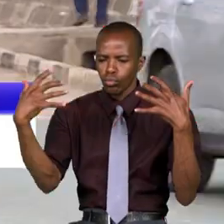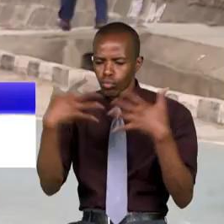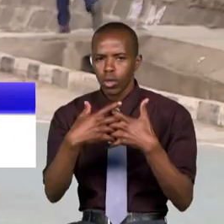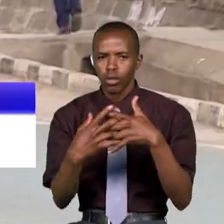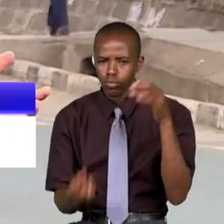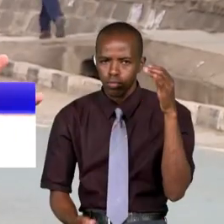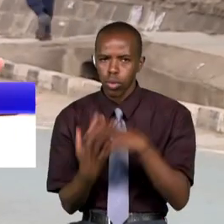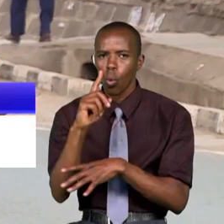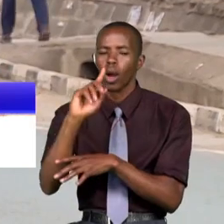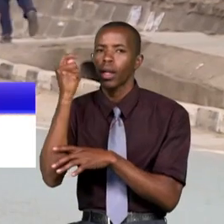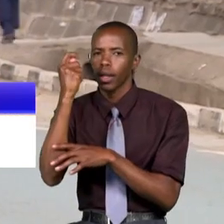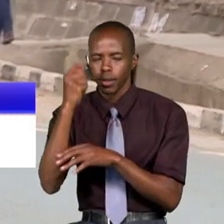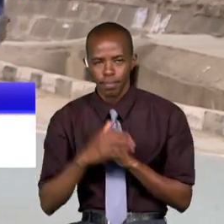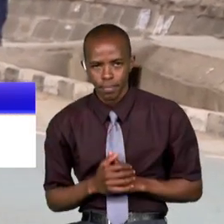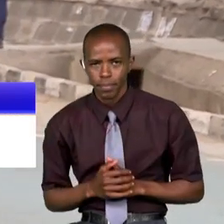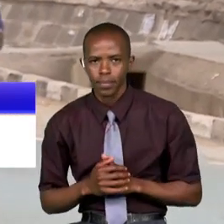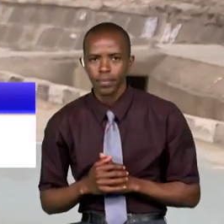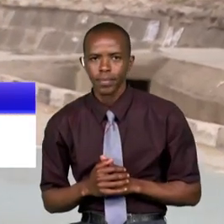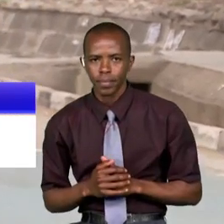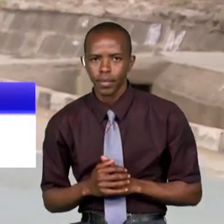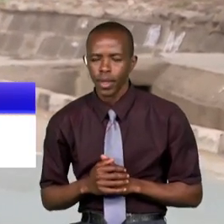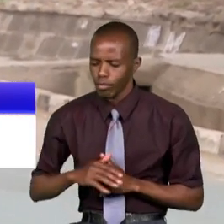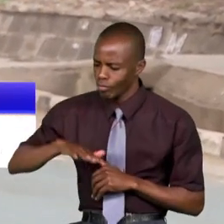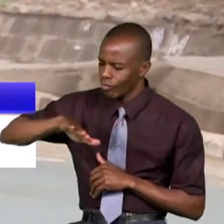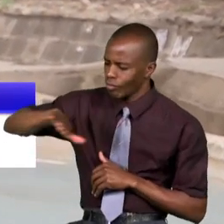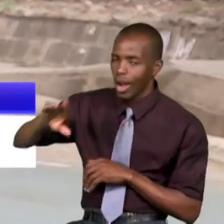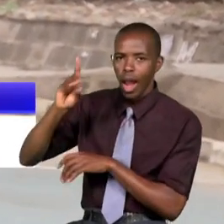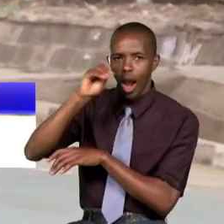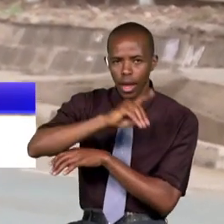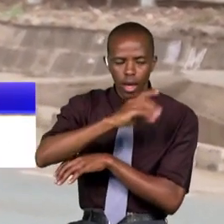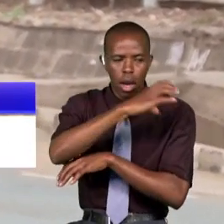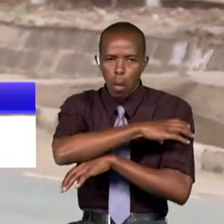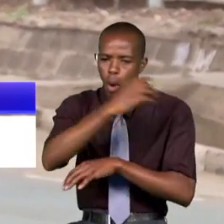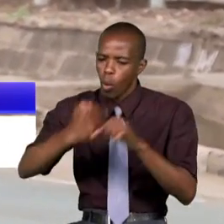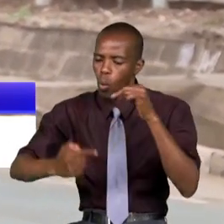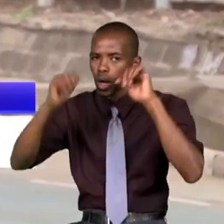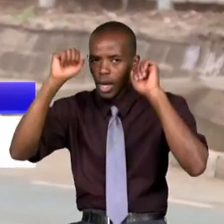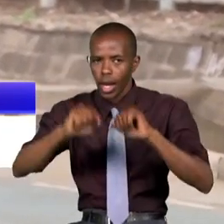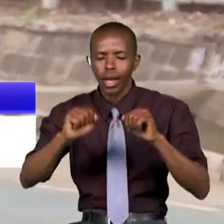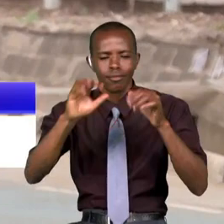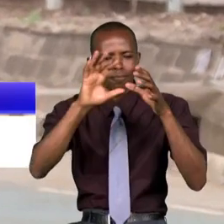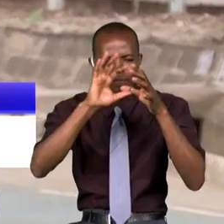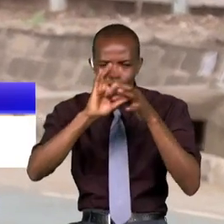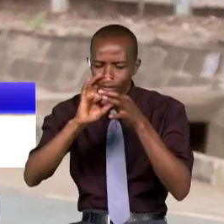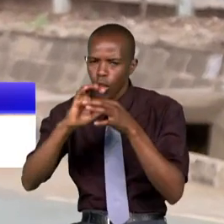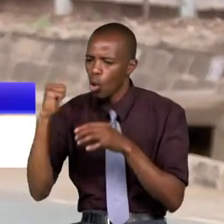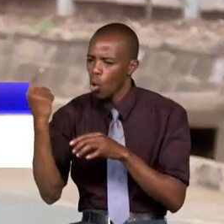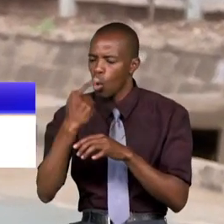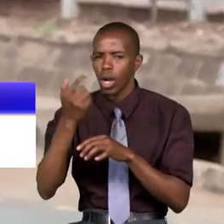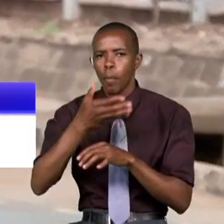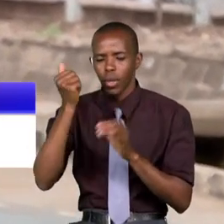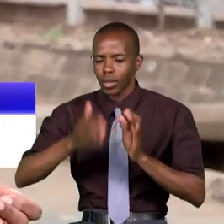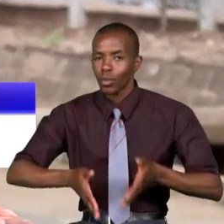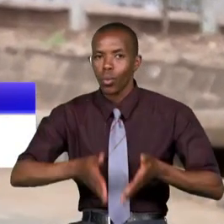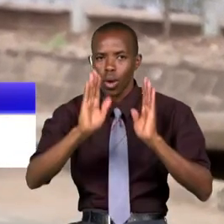Jubilee. With the magician's trick no longer remaining a secret to clenching power in Kenya, coalitions remain to be the best path